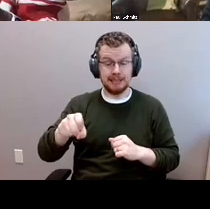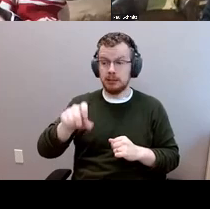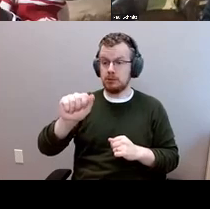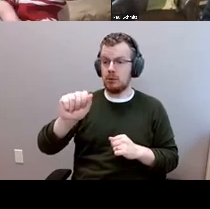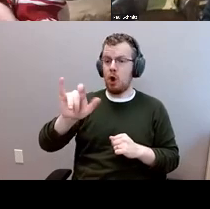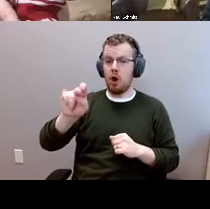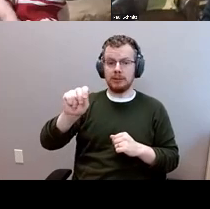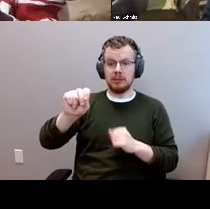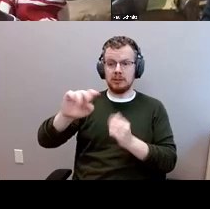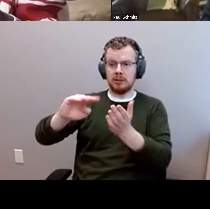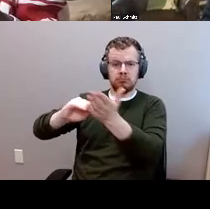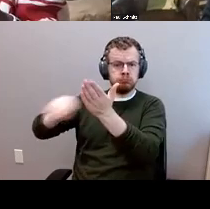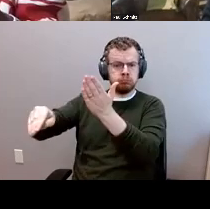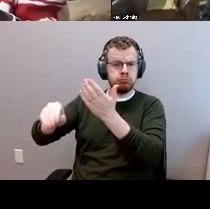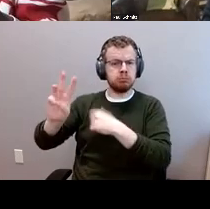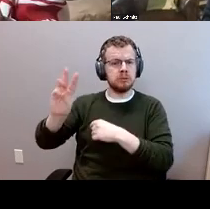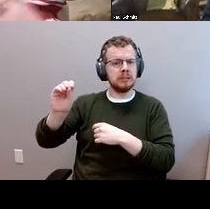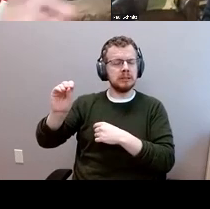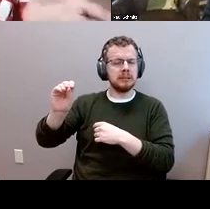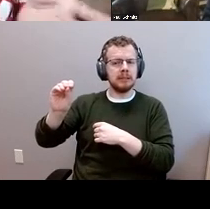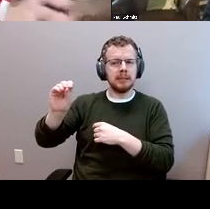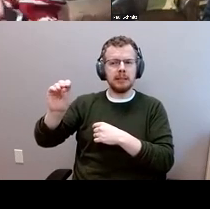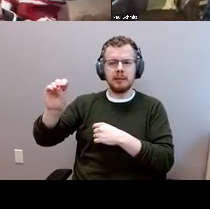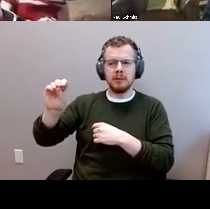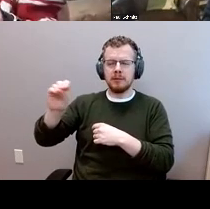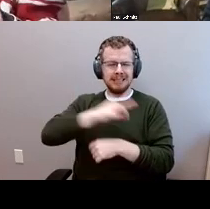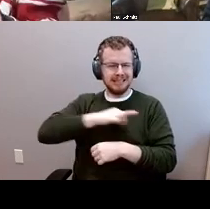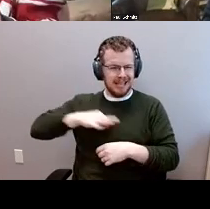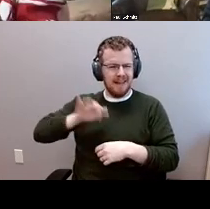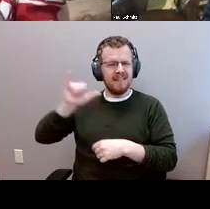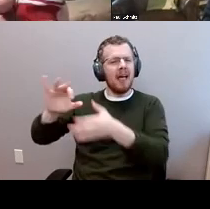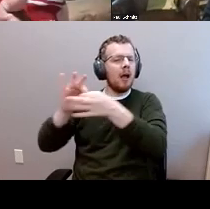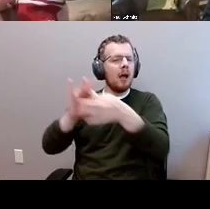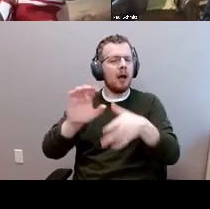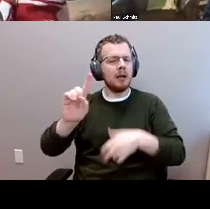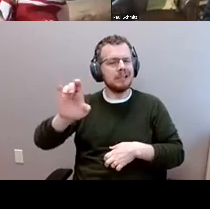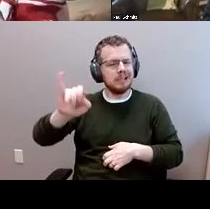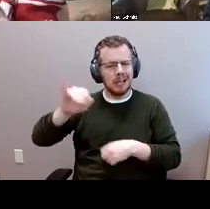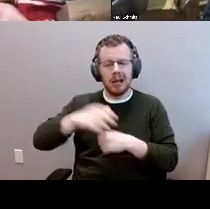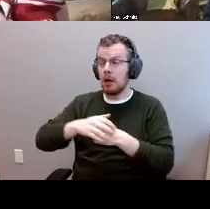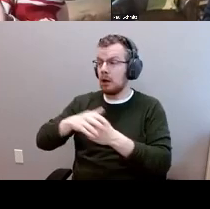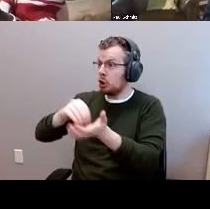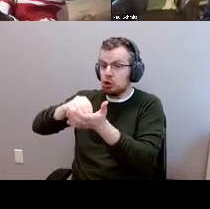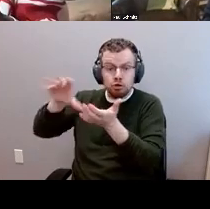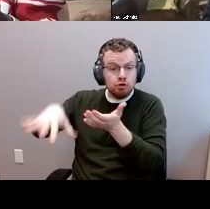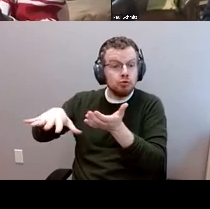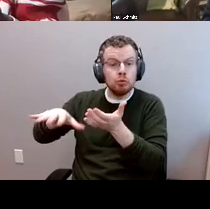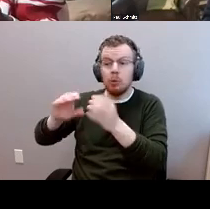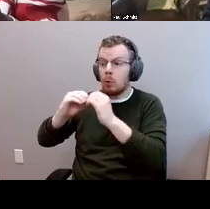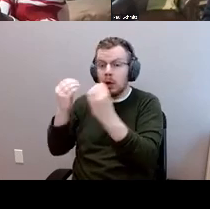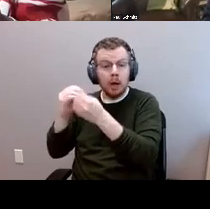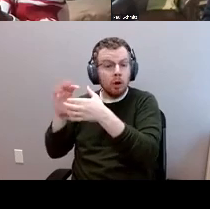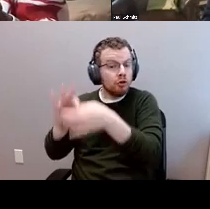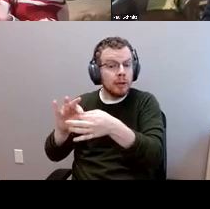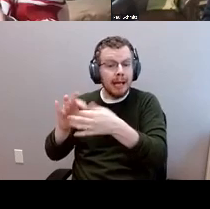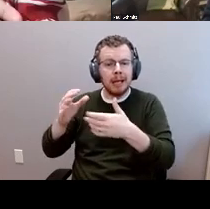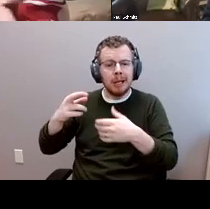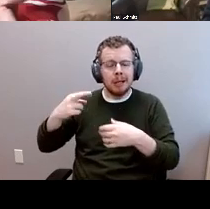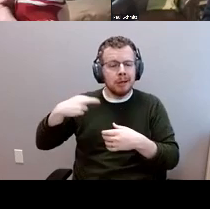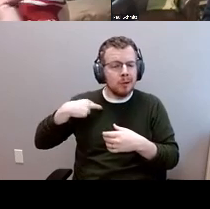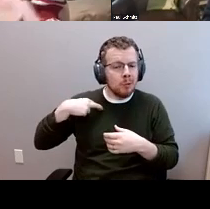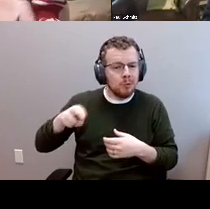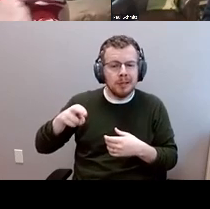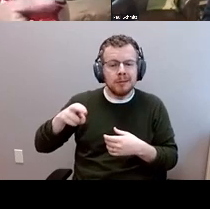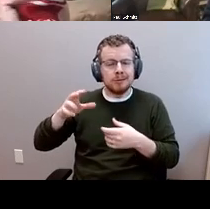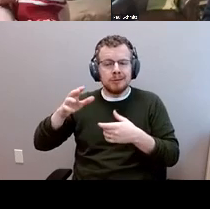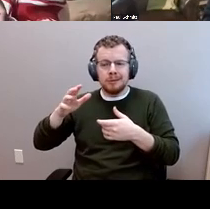staff and faculty associated with DEI programming. Student organizations associated with racial, religious, ethnic, LGBTQIA